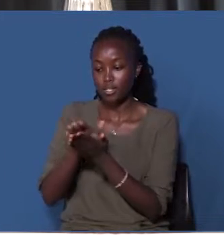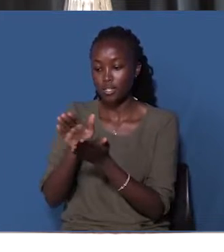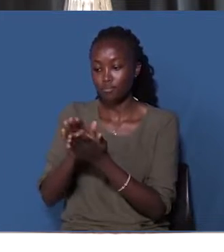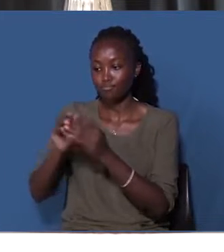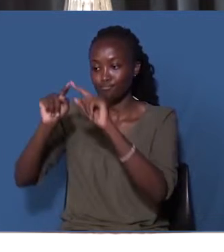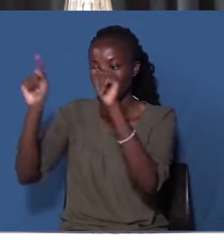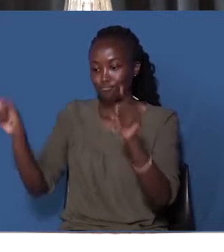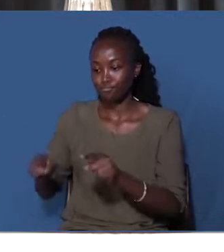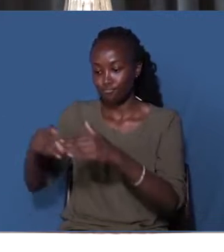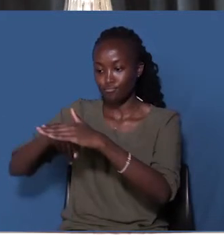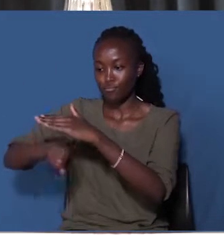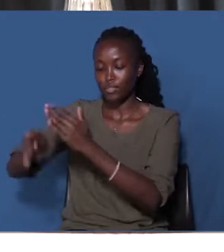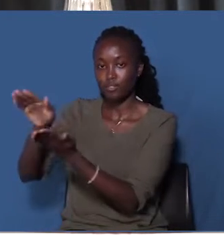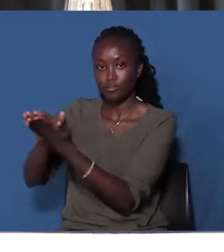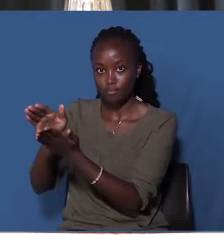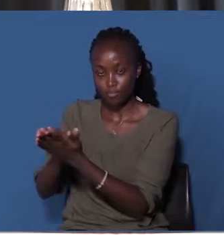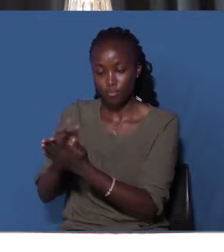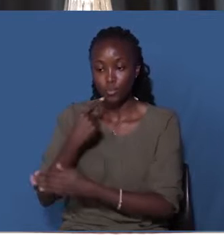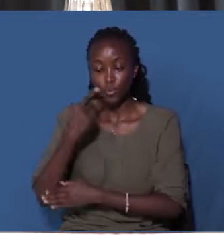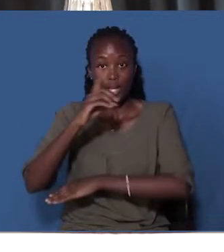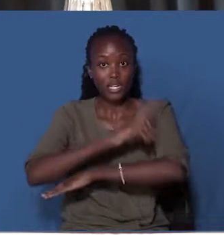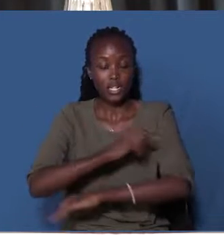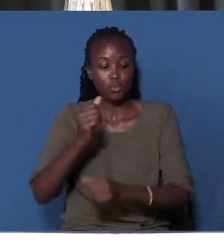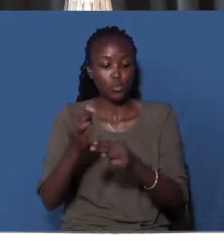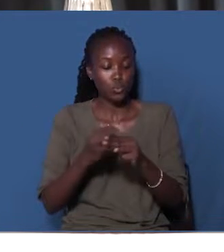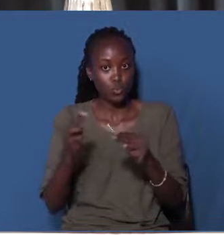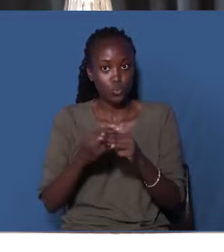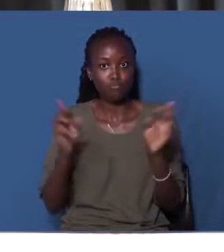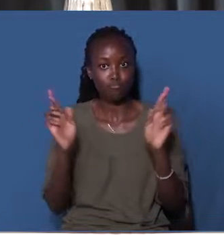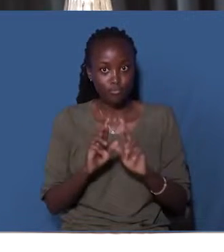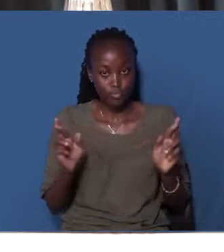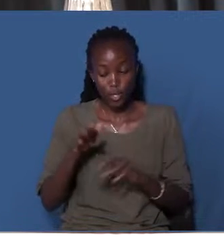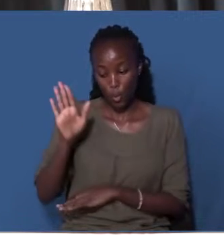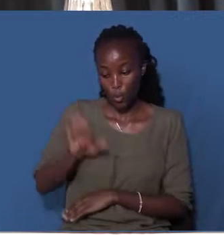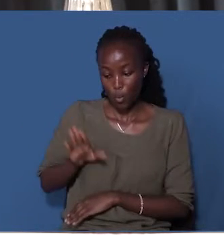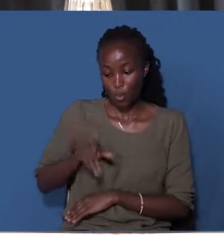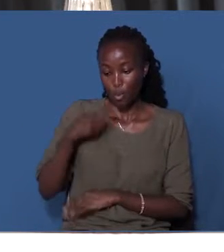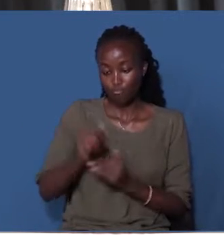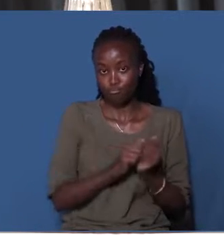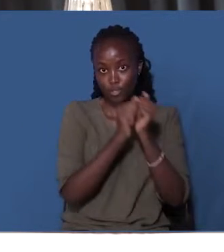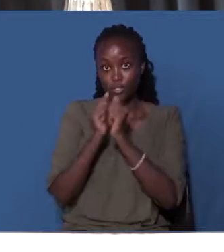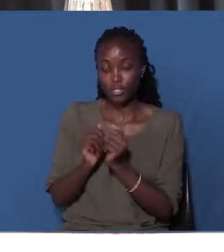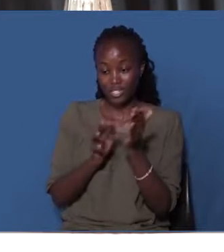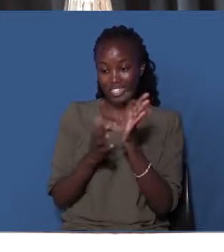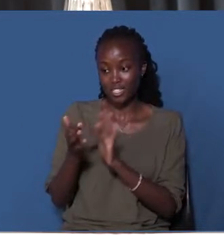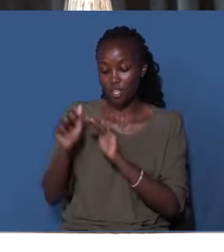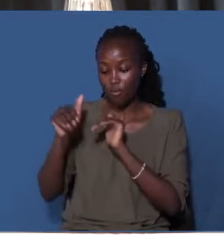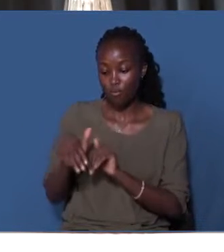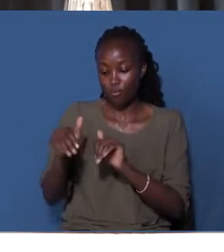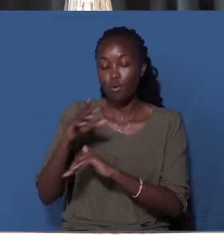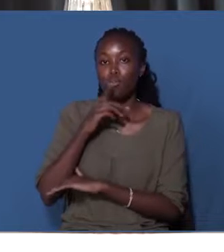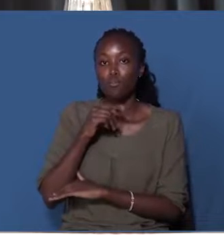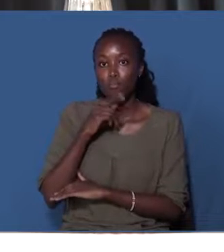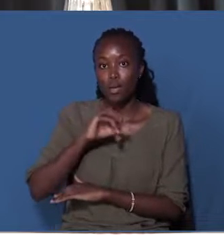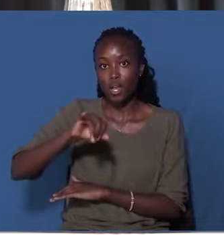begin. The women who had come with Jesus from Galilee followed Joseph of Arimathea and saw the tomb